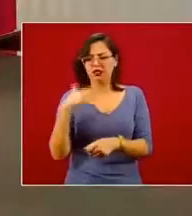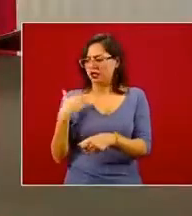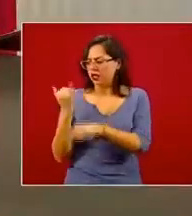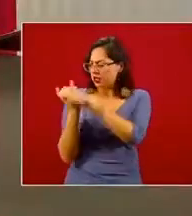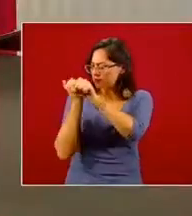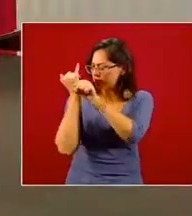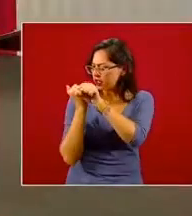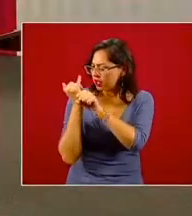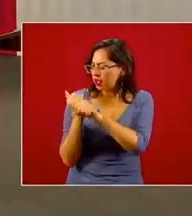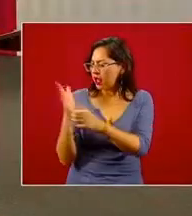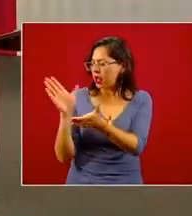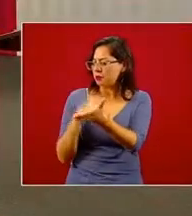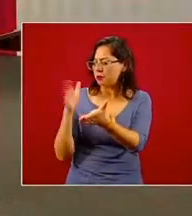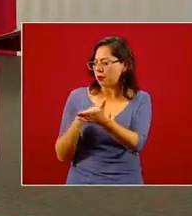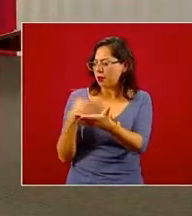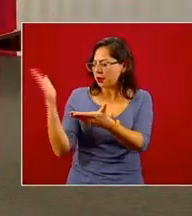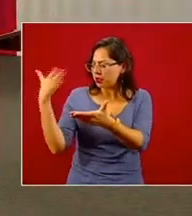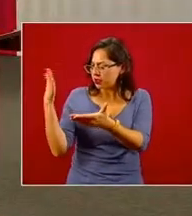correction that needs to be done.